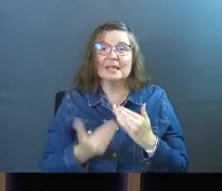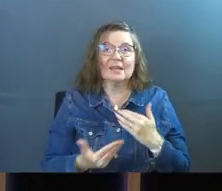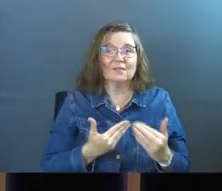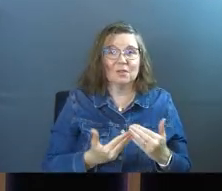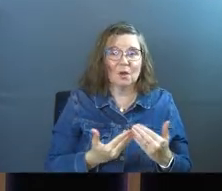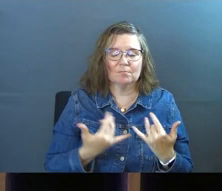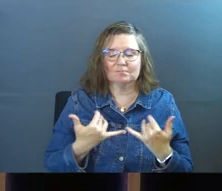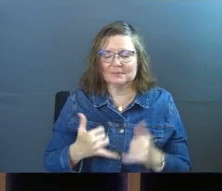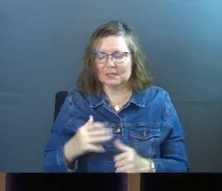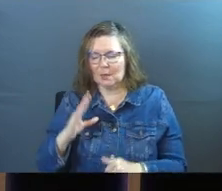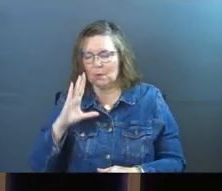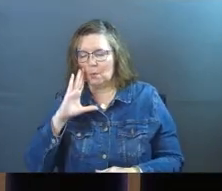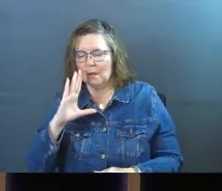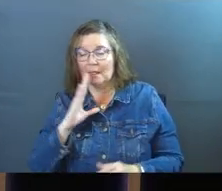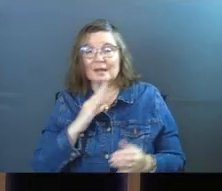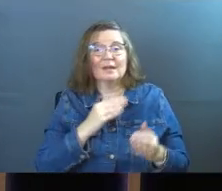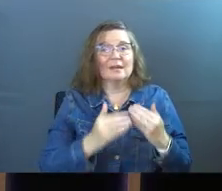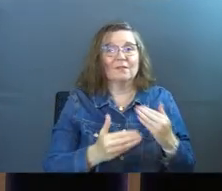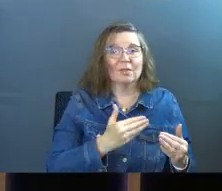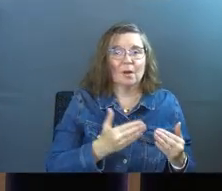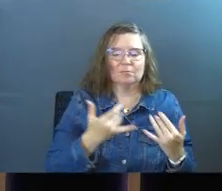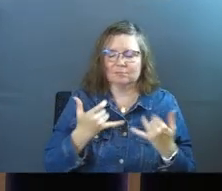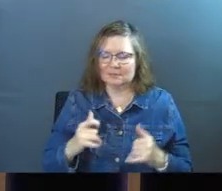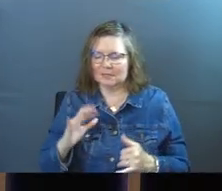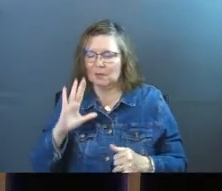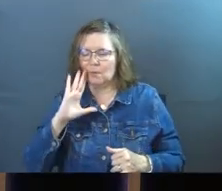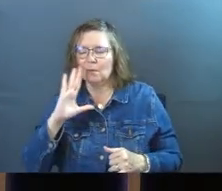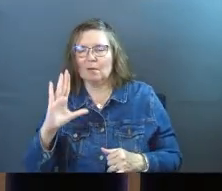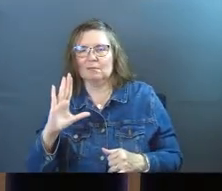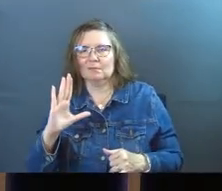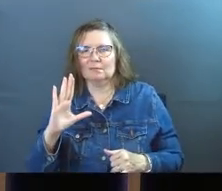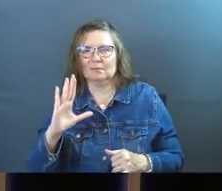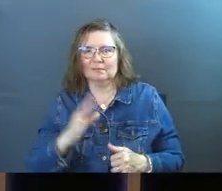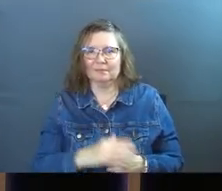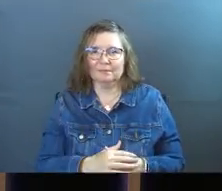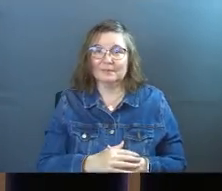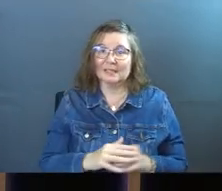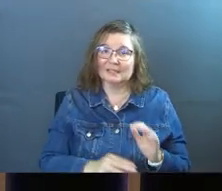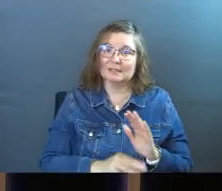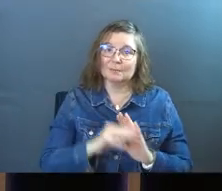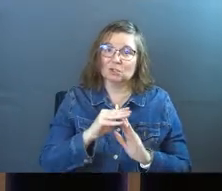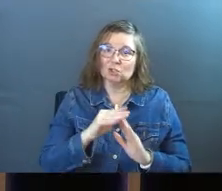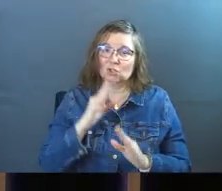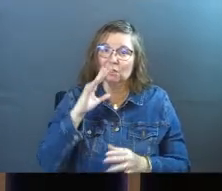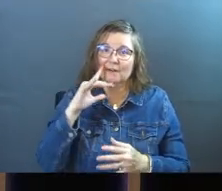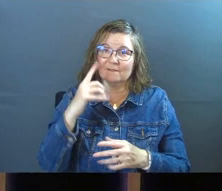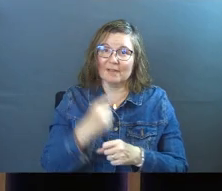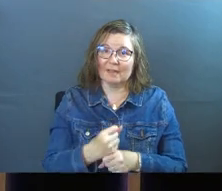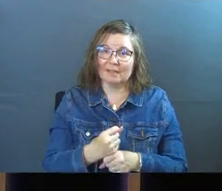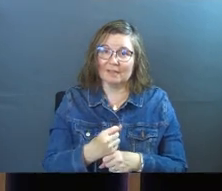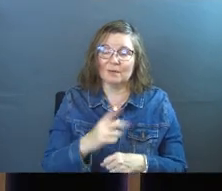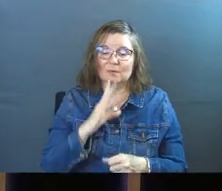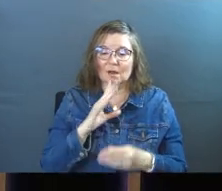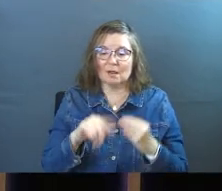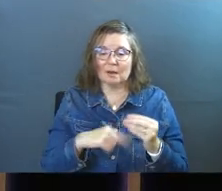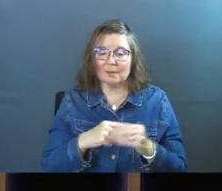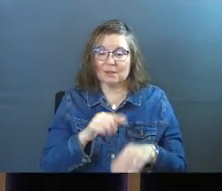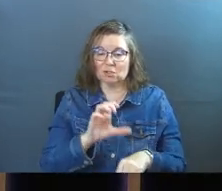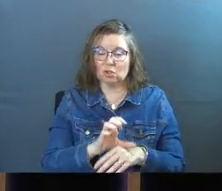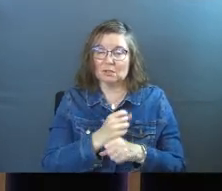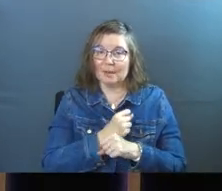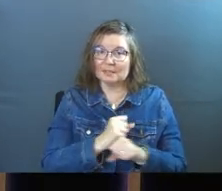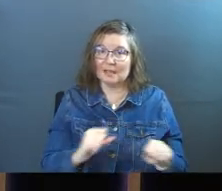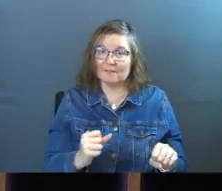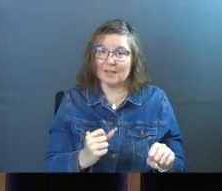though, yet I will. Even though, yet I will. This is a mature faith. We talk a lot in this church about